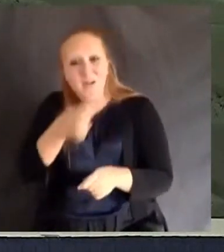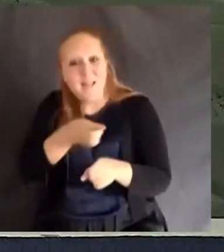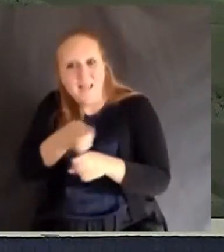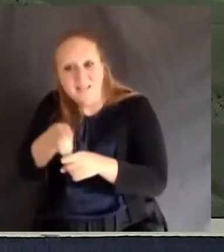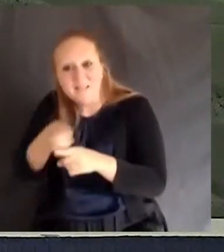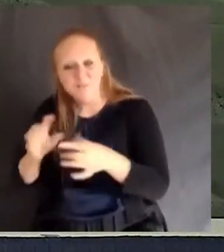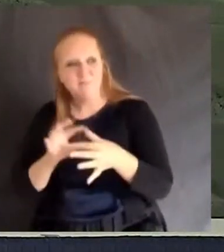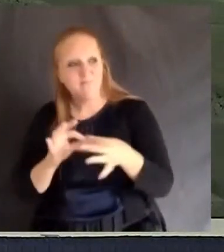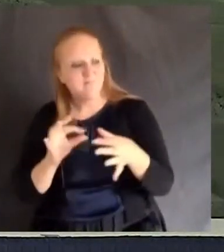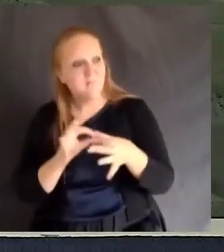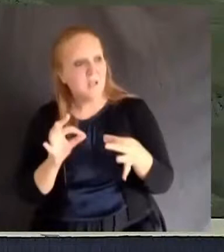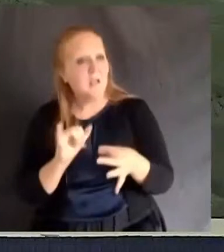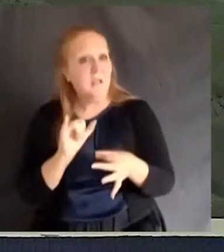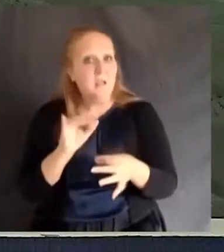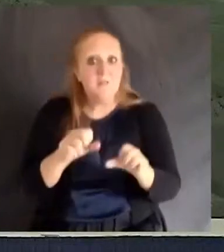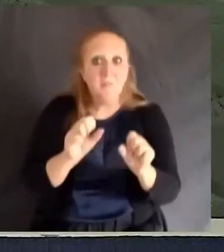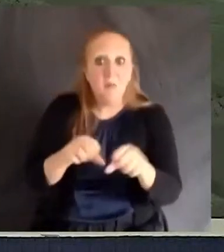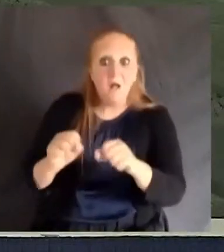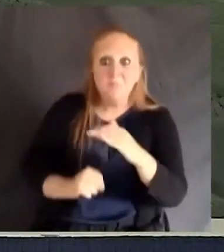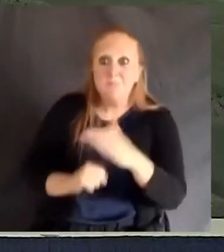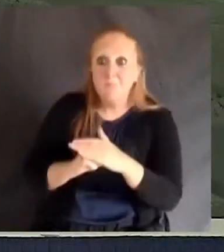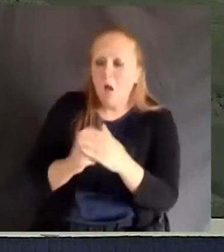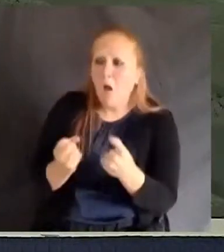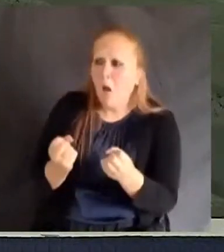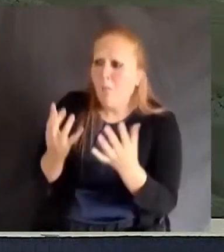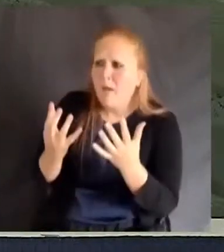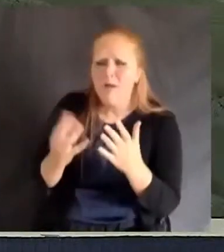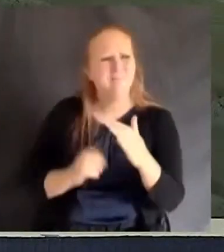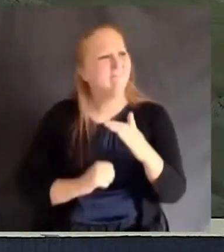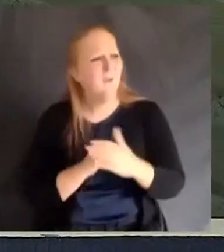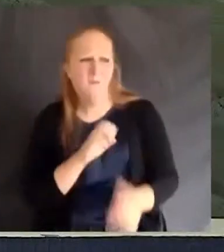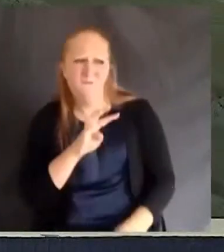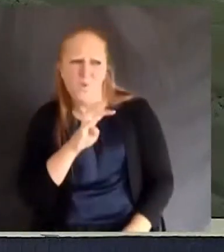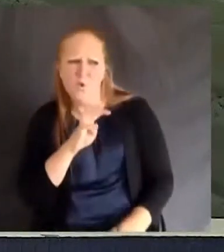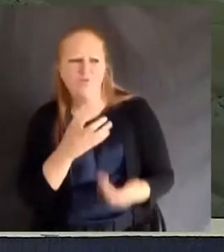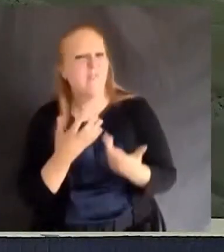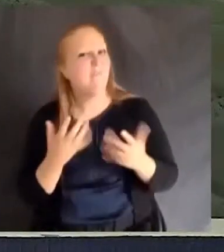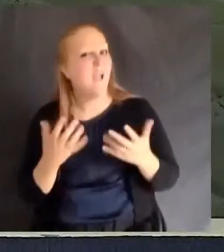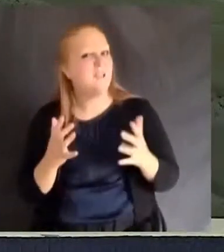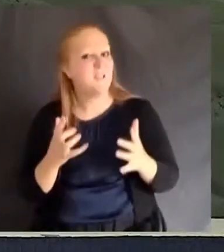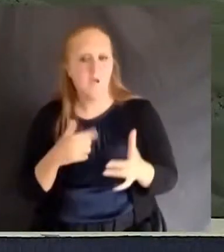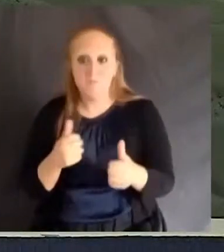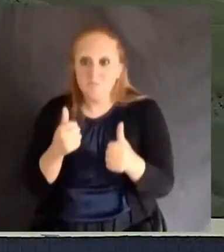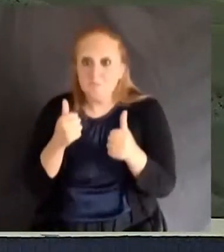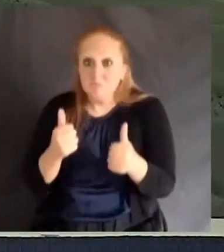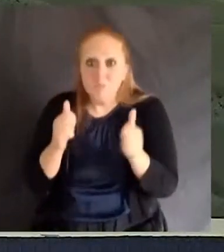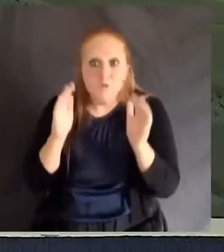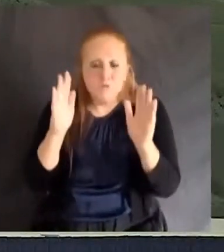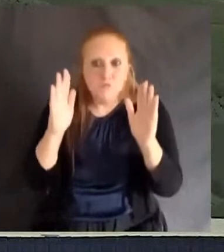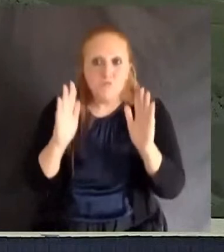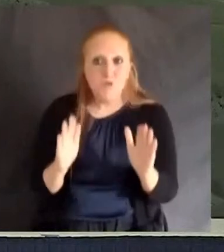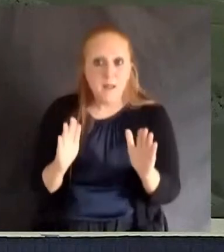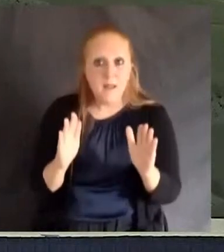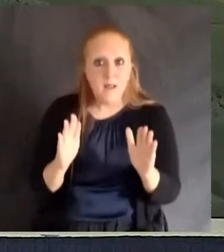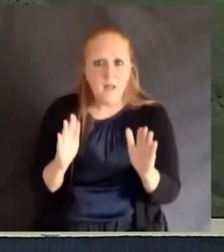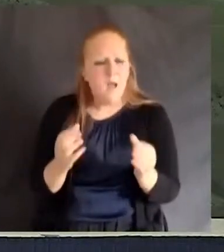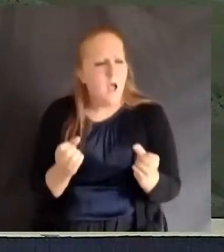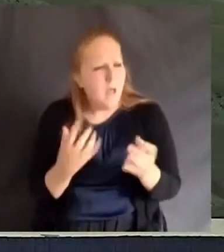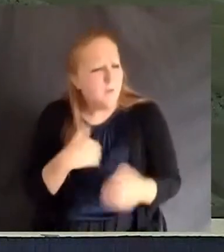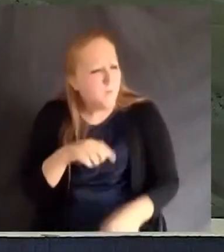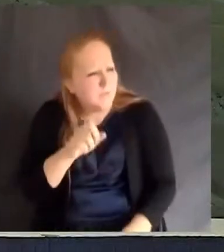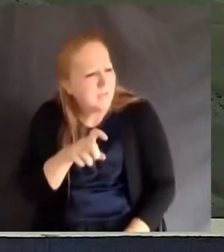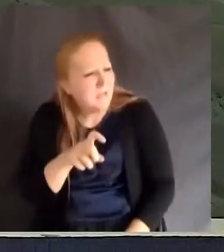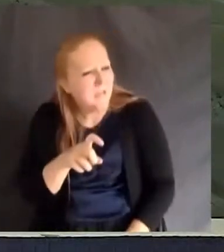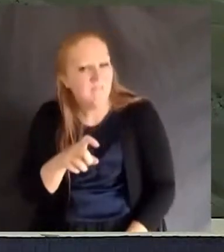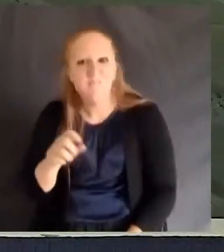did everything possible, how many could we do a day? Maybe we could get up to 400. I said, great. How many do we need?